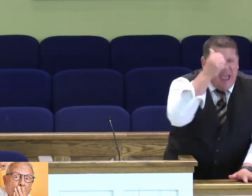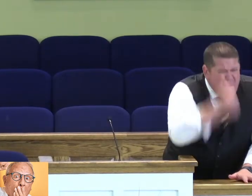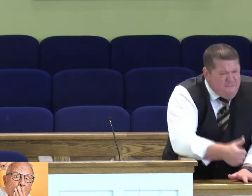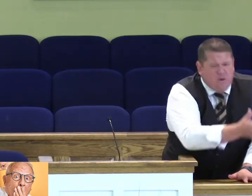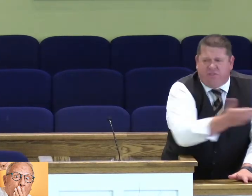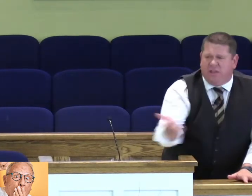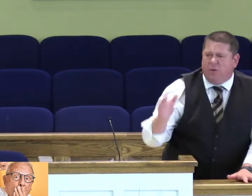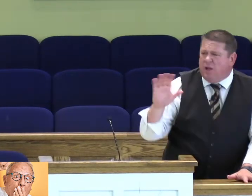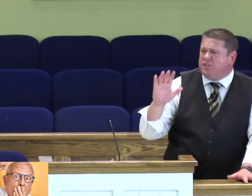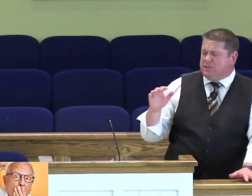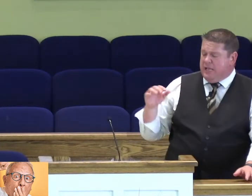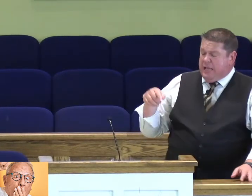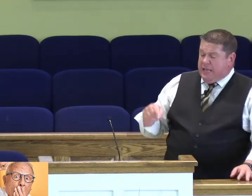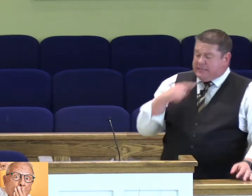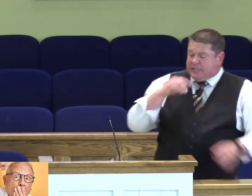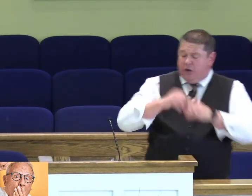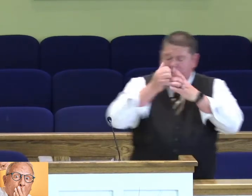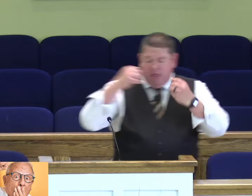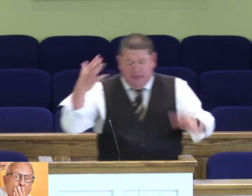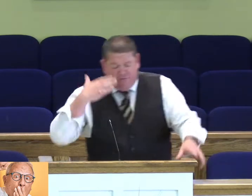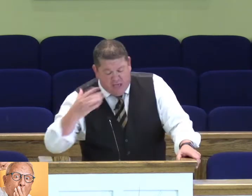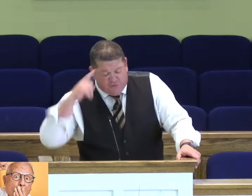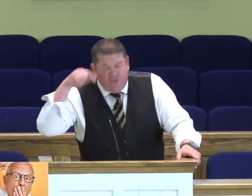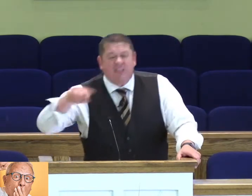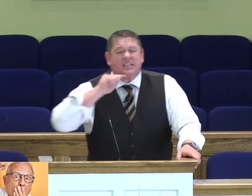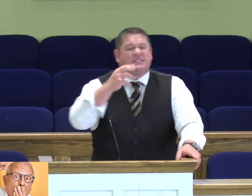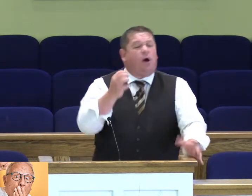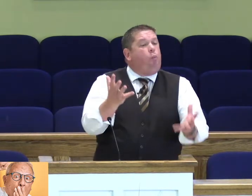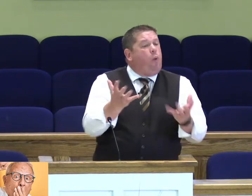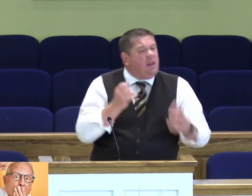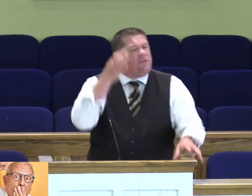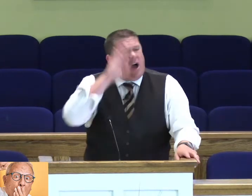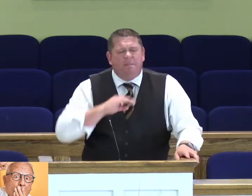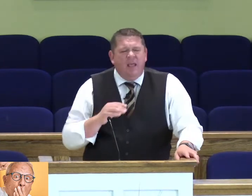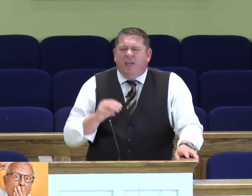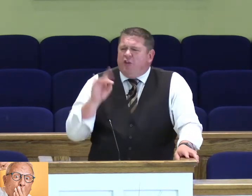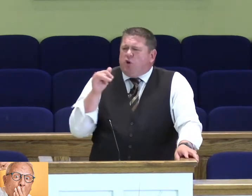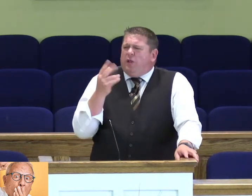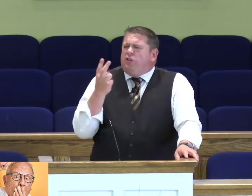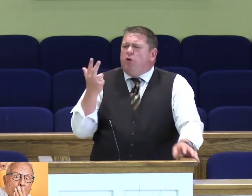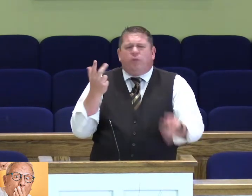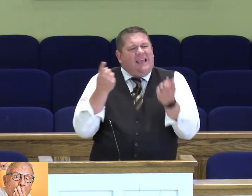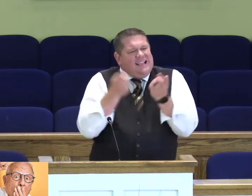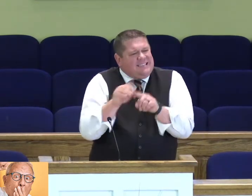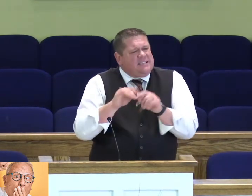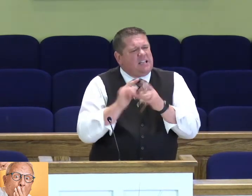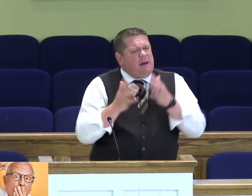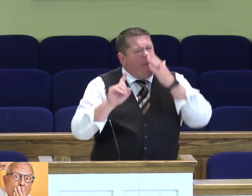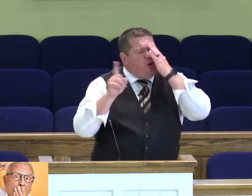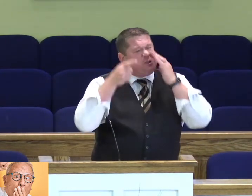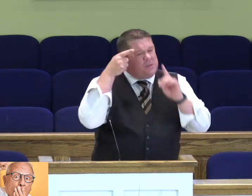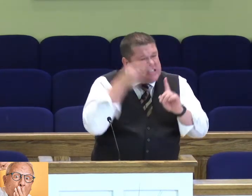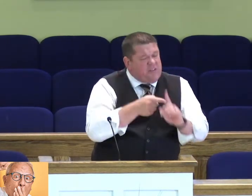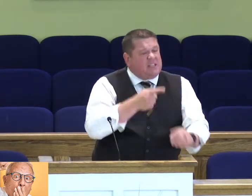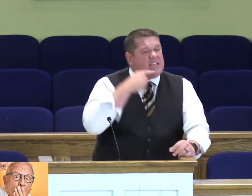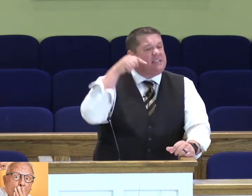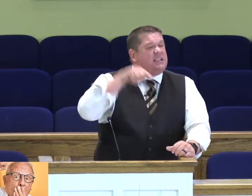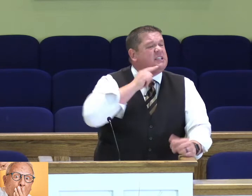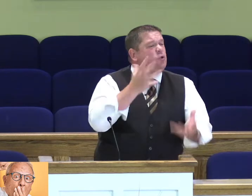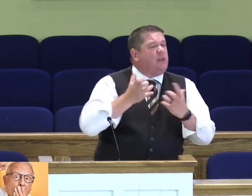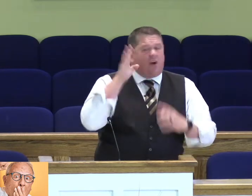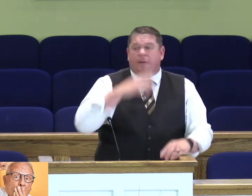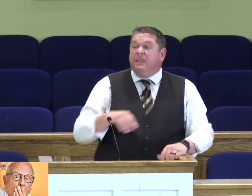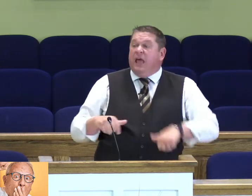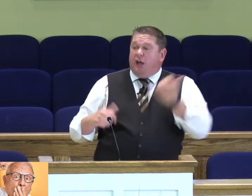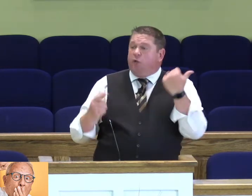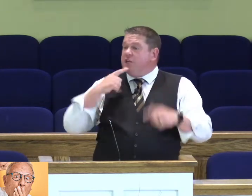good and bad, everything. Now watch this. It says here, in everything give thanks, for this is the will of God. There's only two or three instances in the Bible where it specifically says